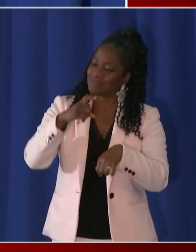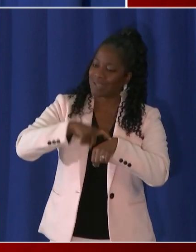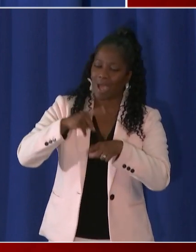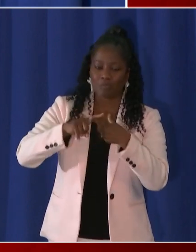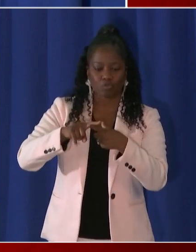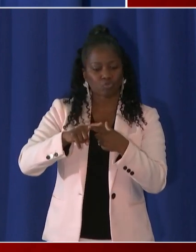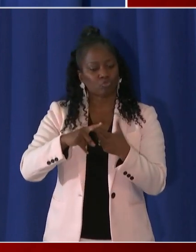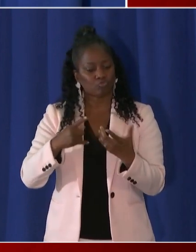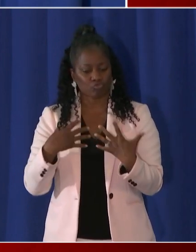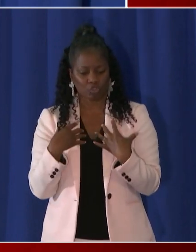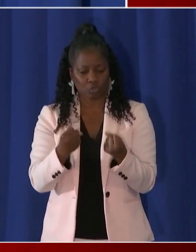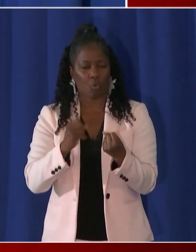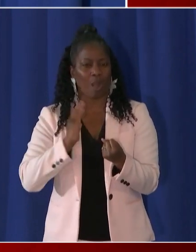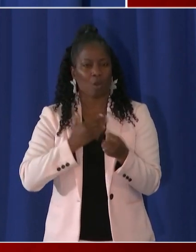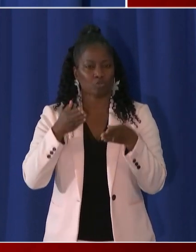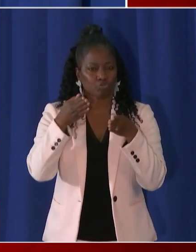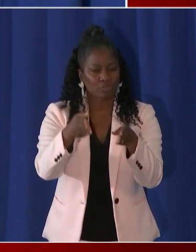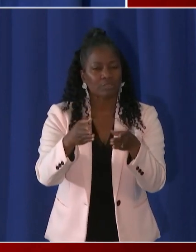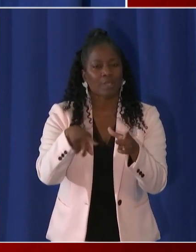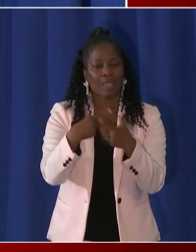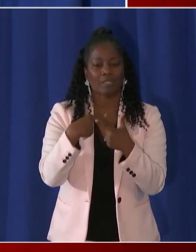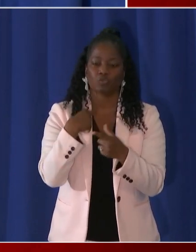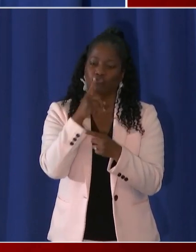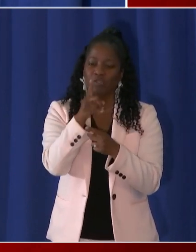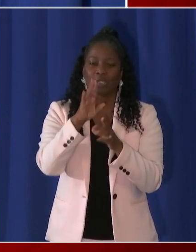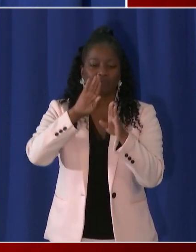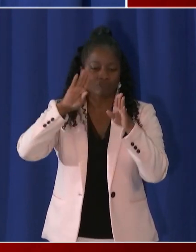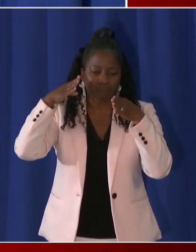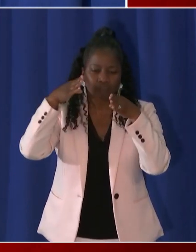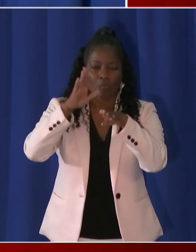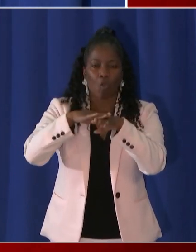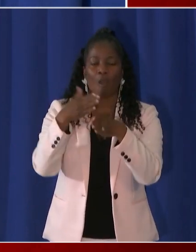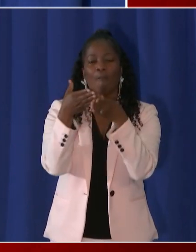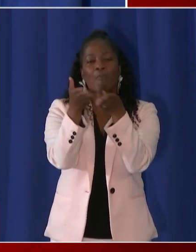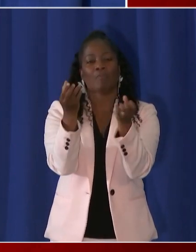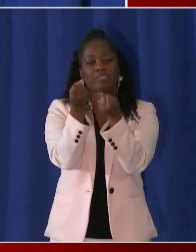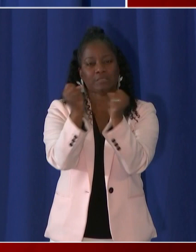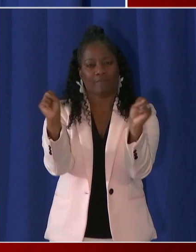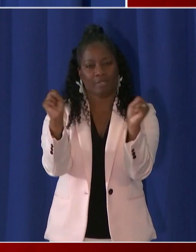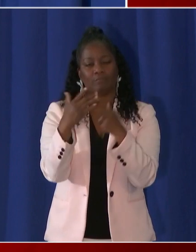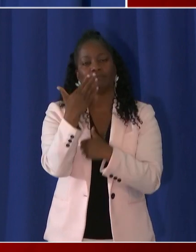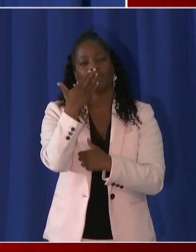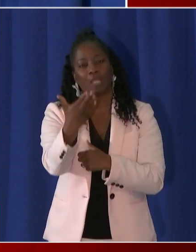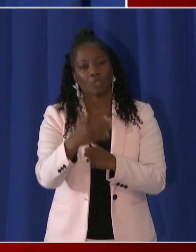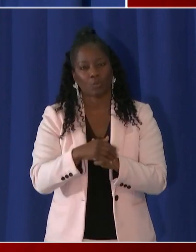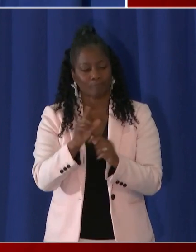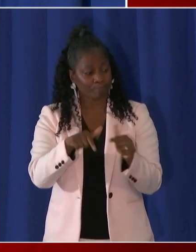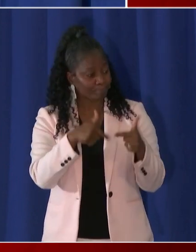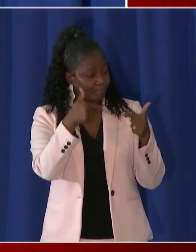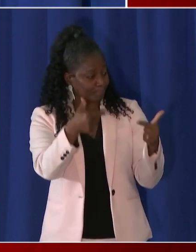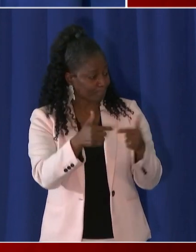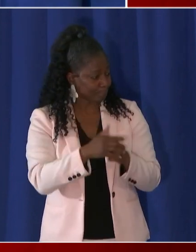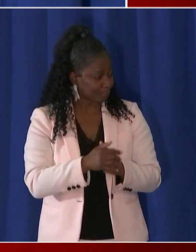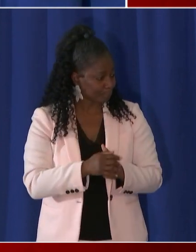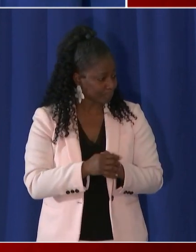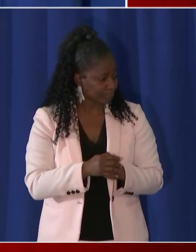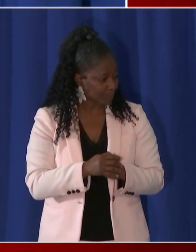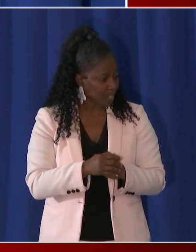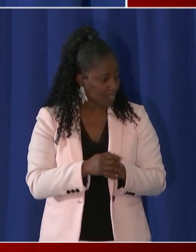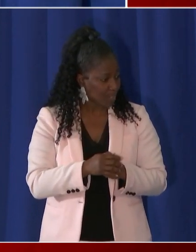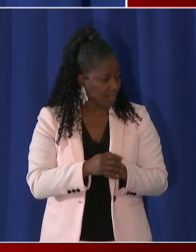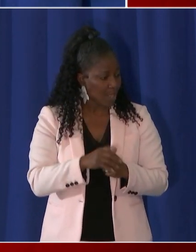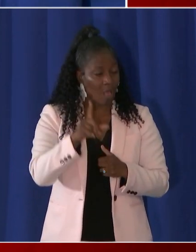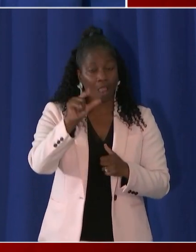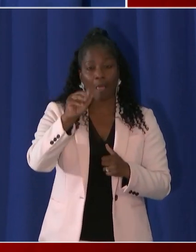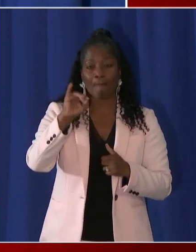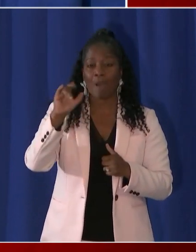streets and restore public safety. Thank you. And next, Lamont Ruffin, United States Marshal Service.